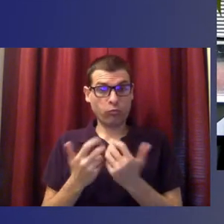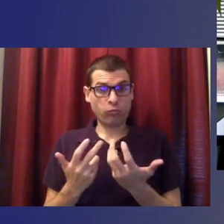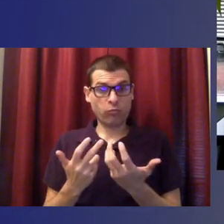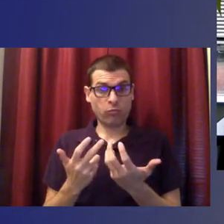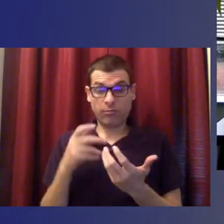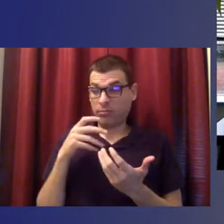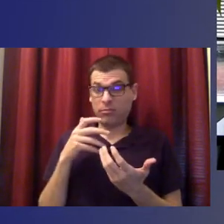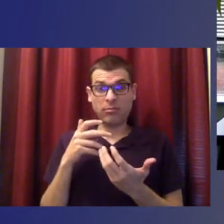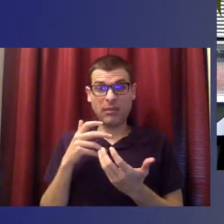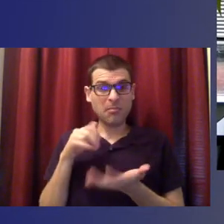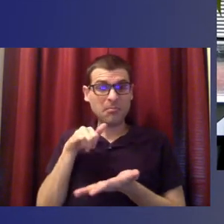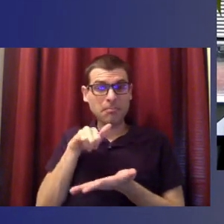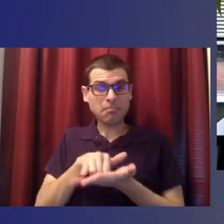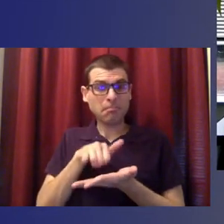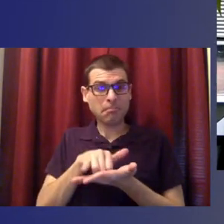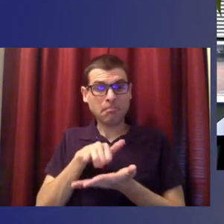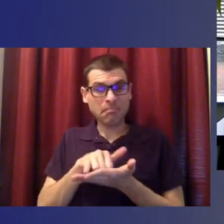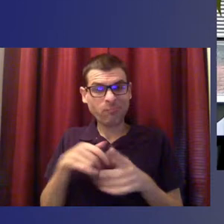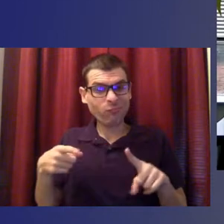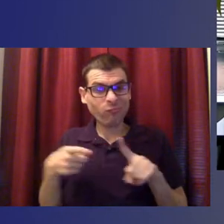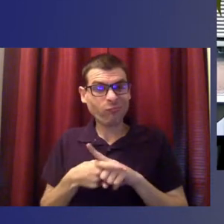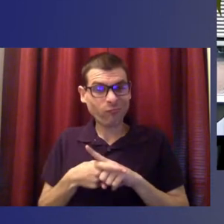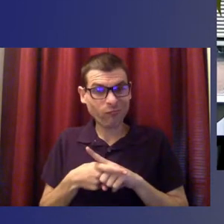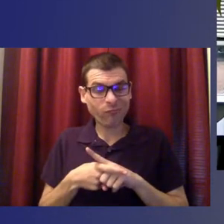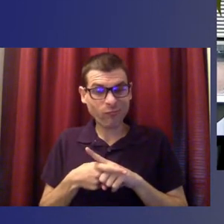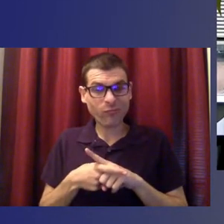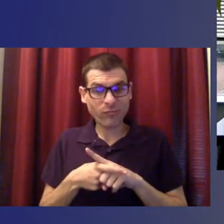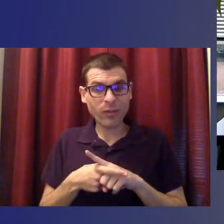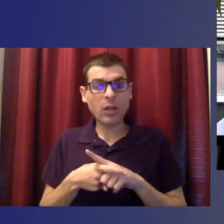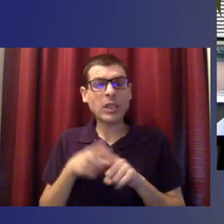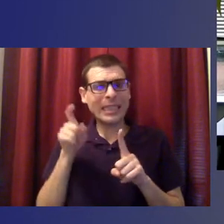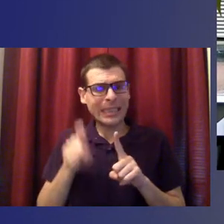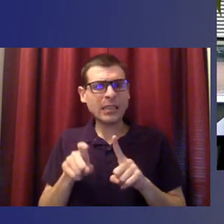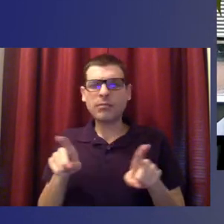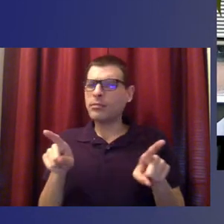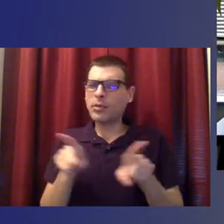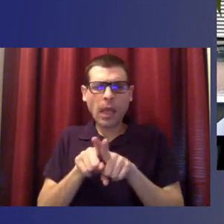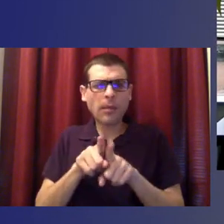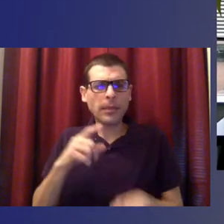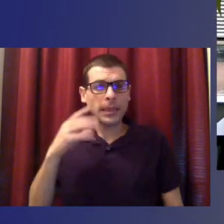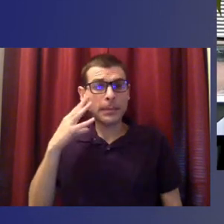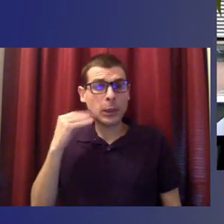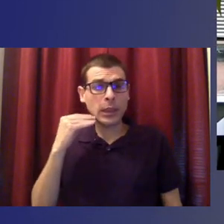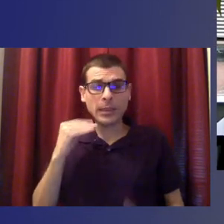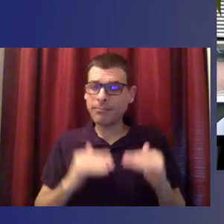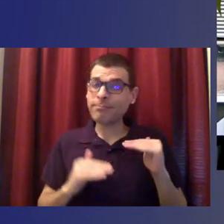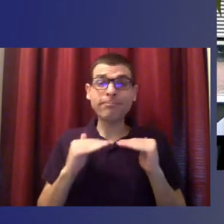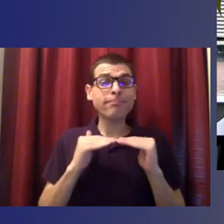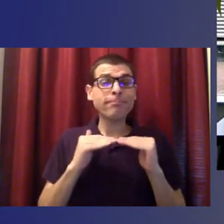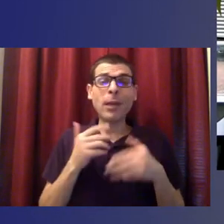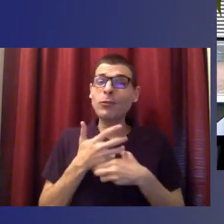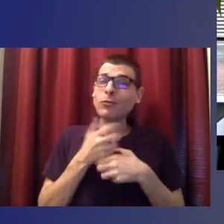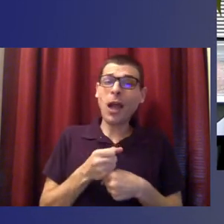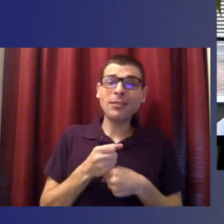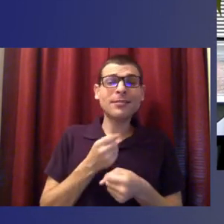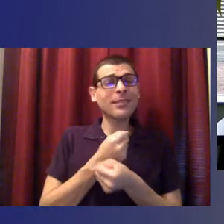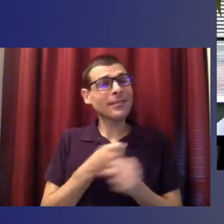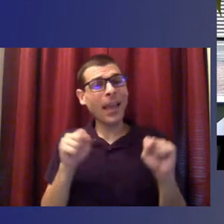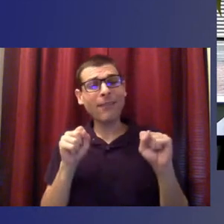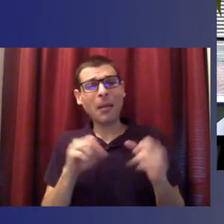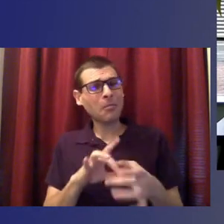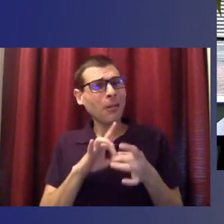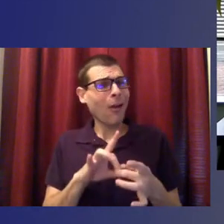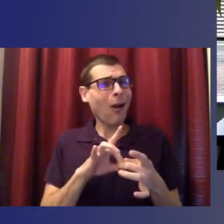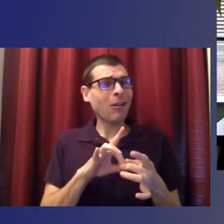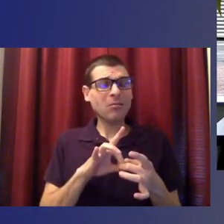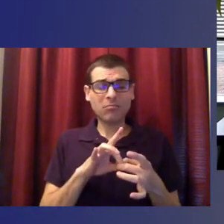not having that same treatment at work. If they're not experiencing safety, trust, and belonging in the workplace, then they're not